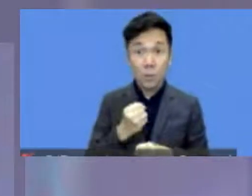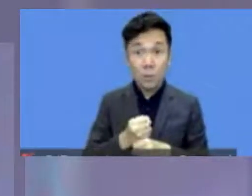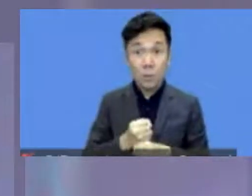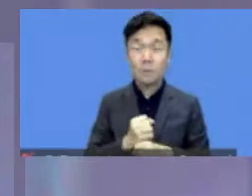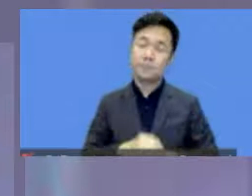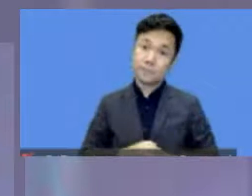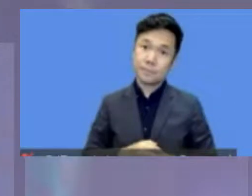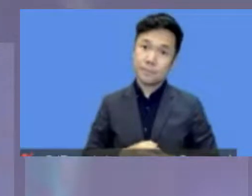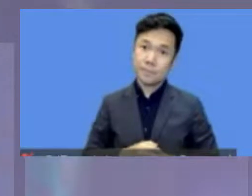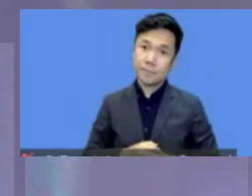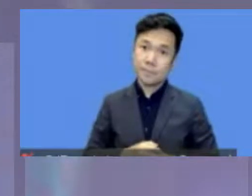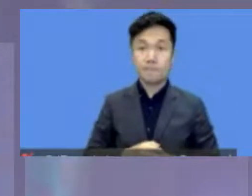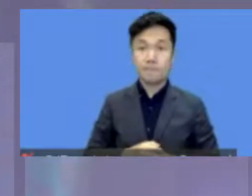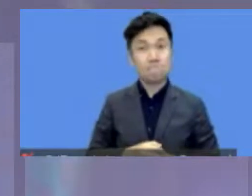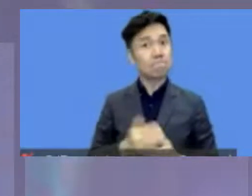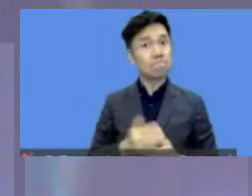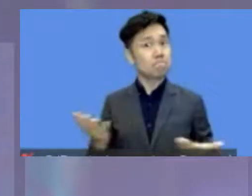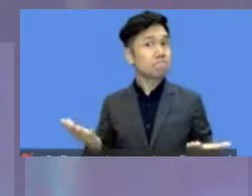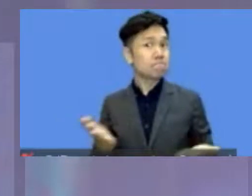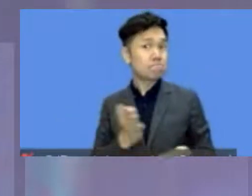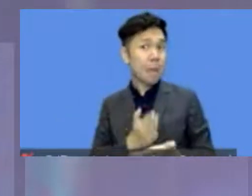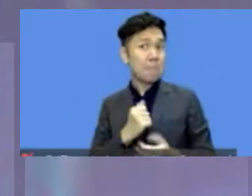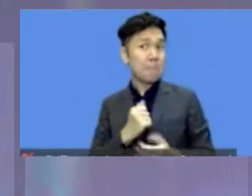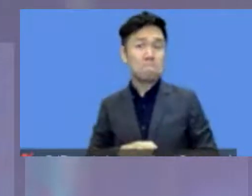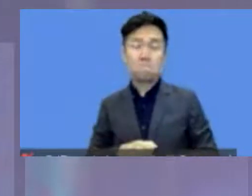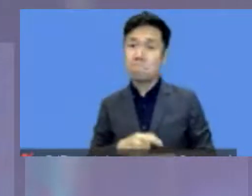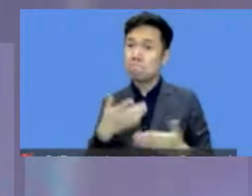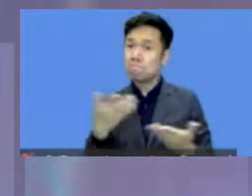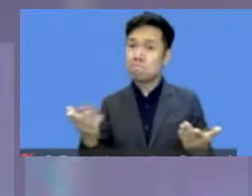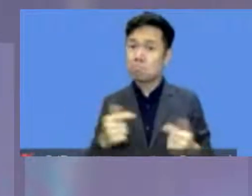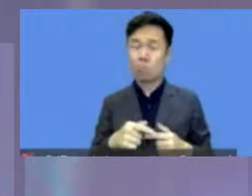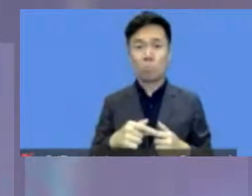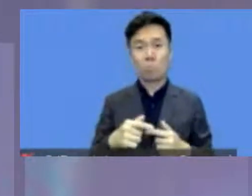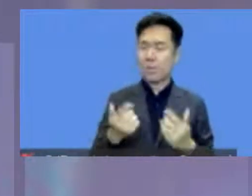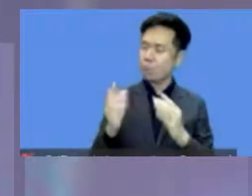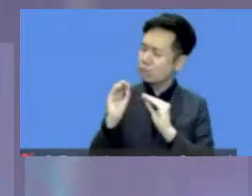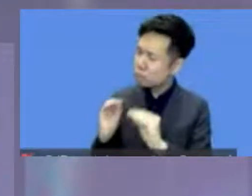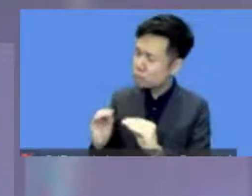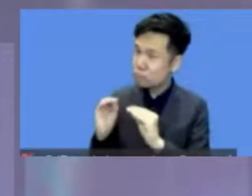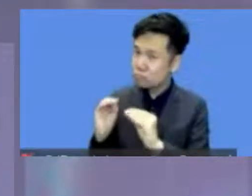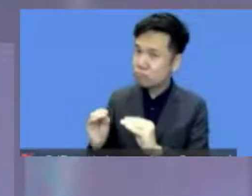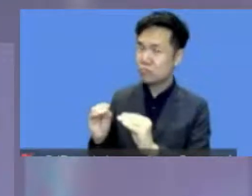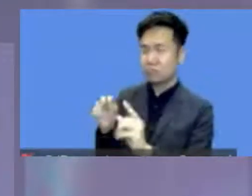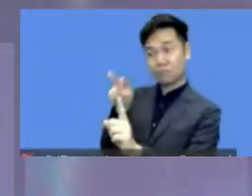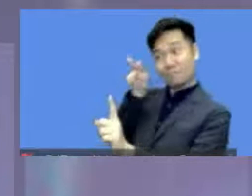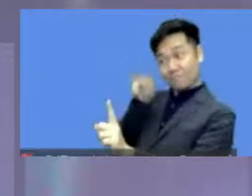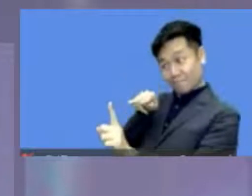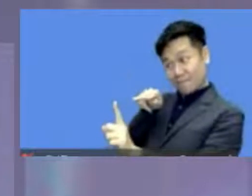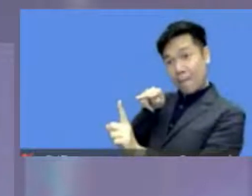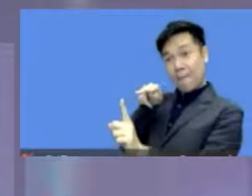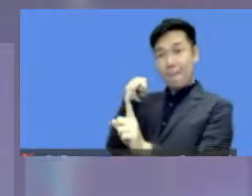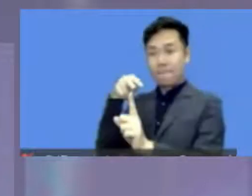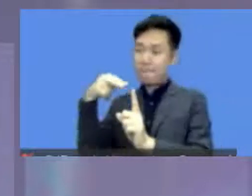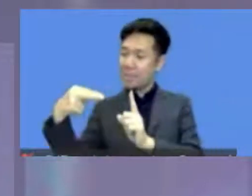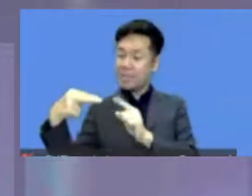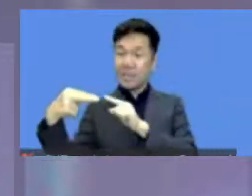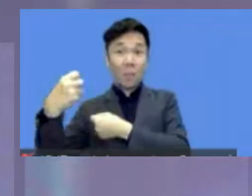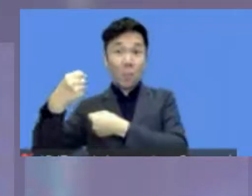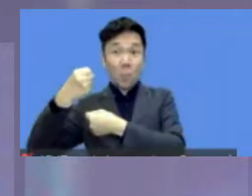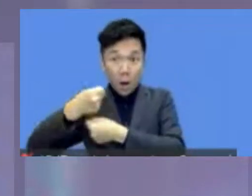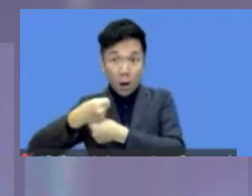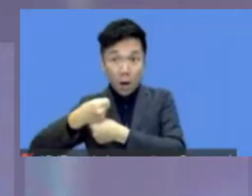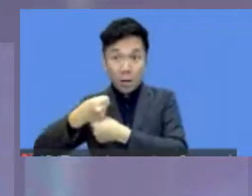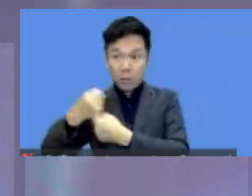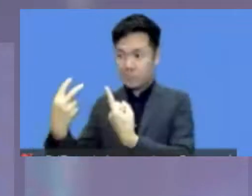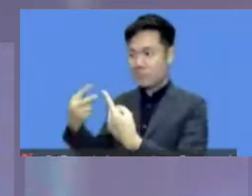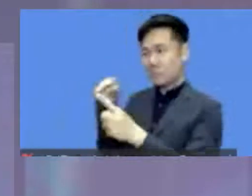about, we're only looking through educational perspective, but if we look through the workplace perspective, yes, we need